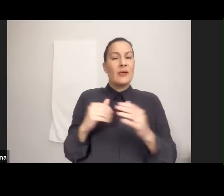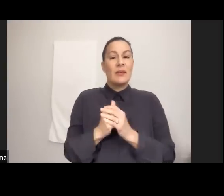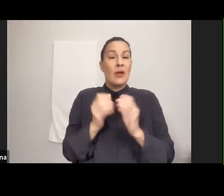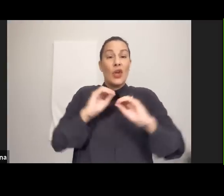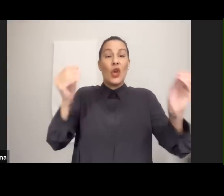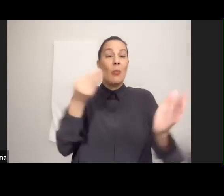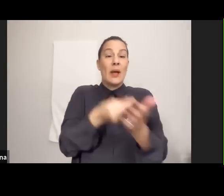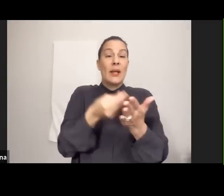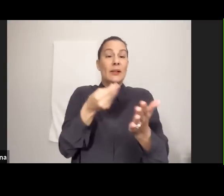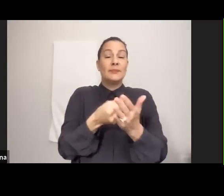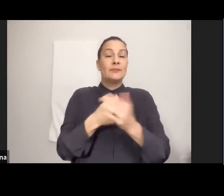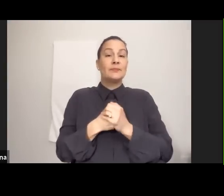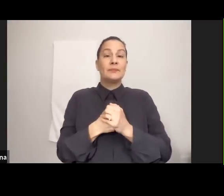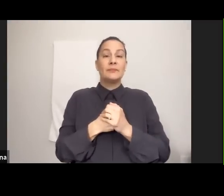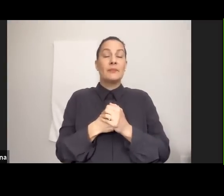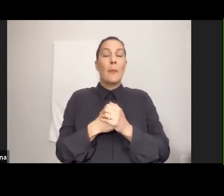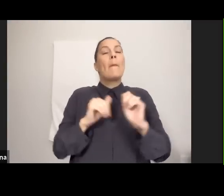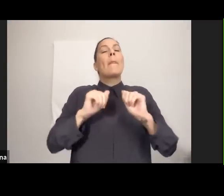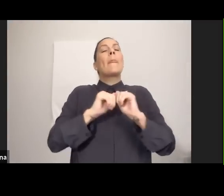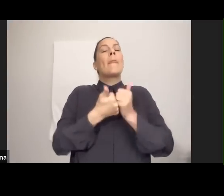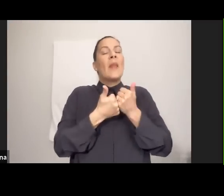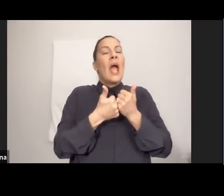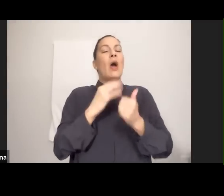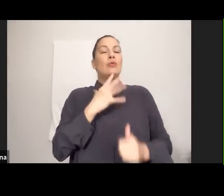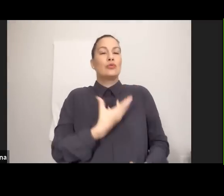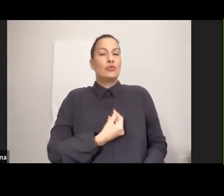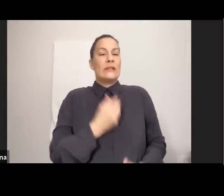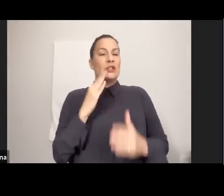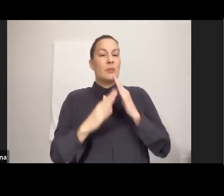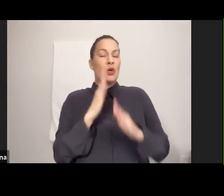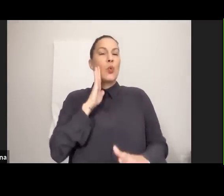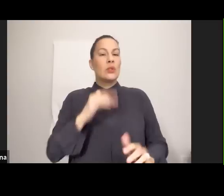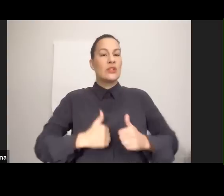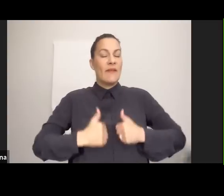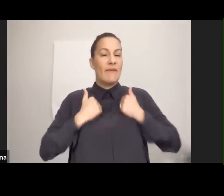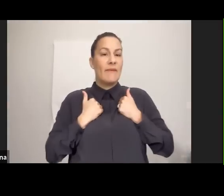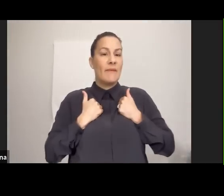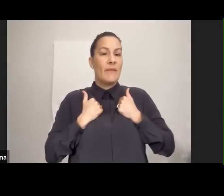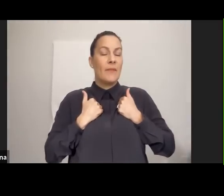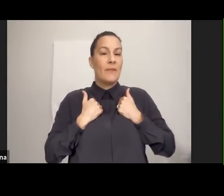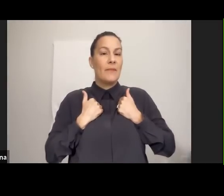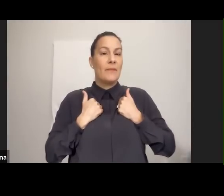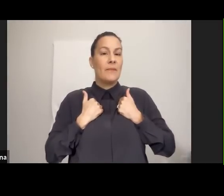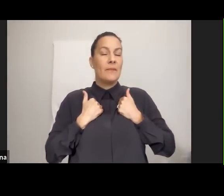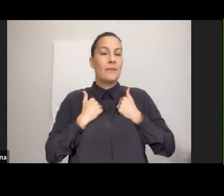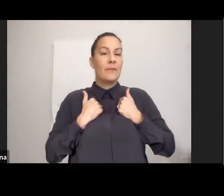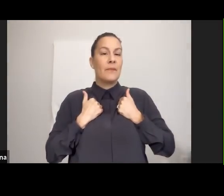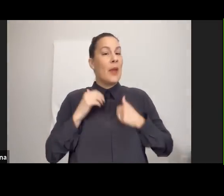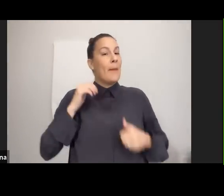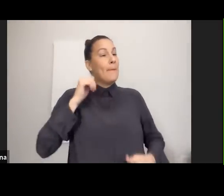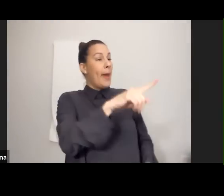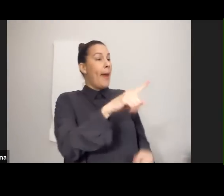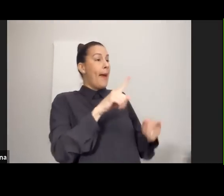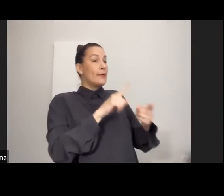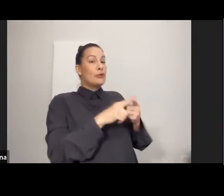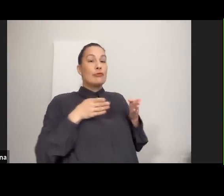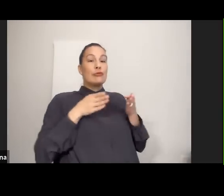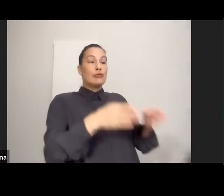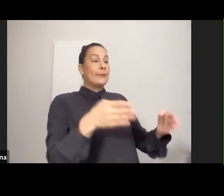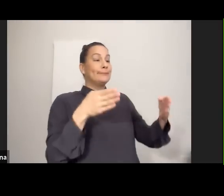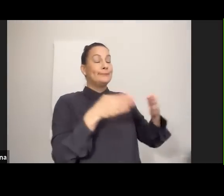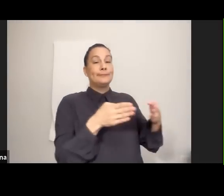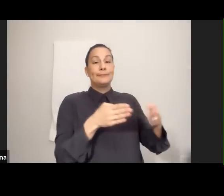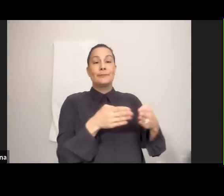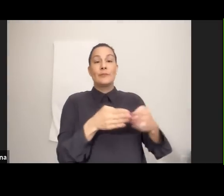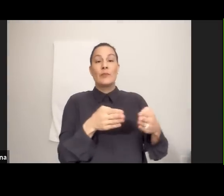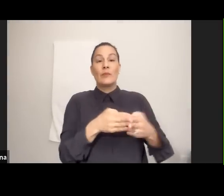So how the fuck the trans community gonna survive now? Going back to the corners. Going back to the corners. Going back to street prostitution.